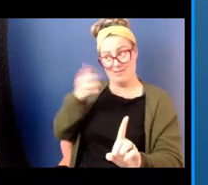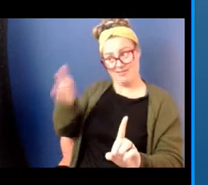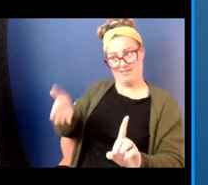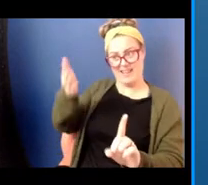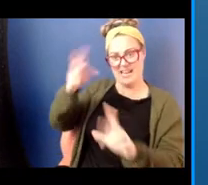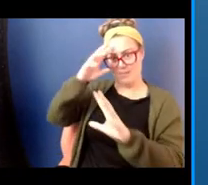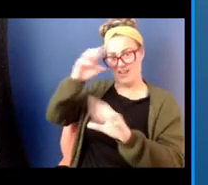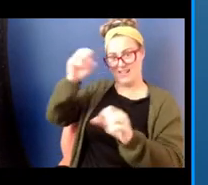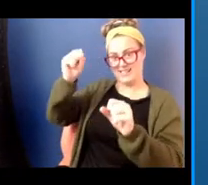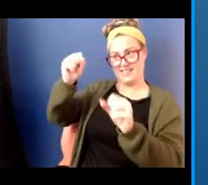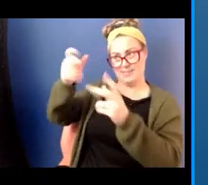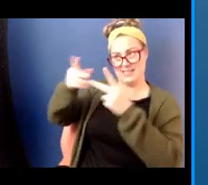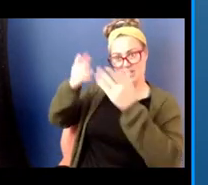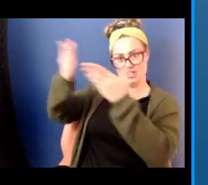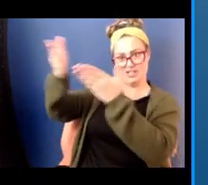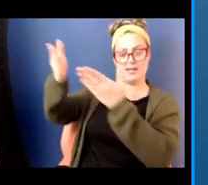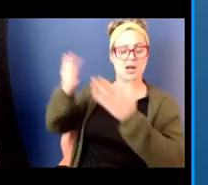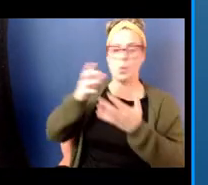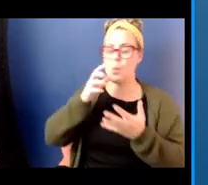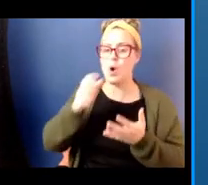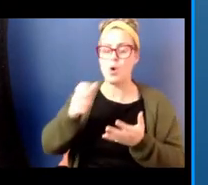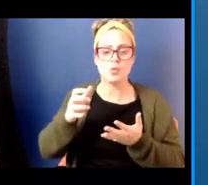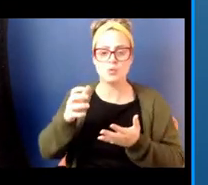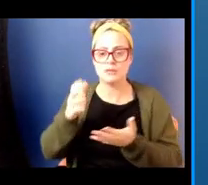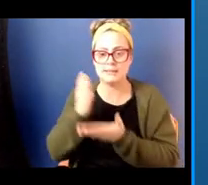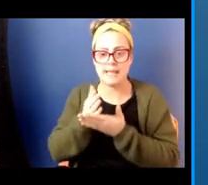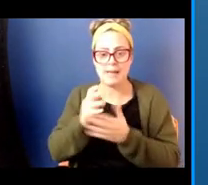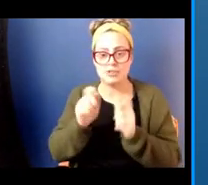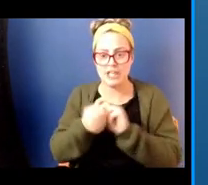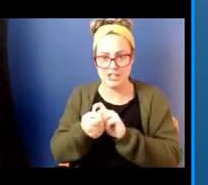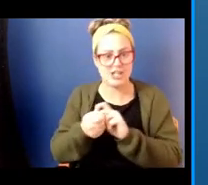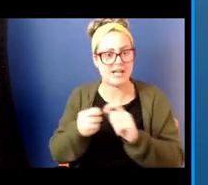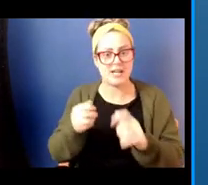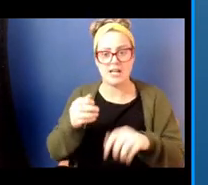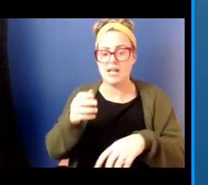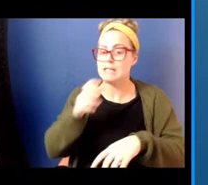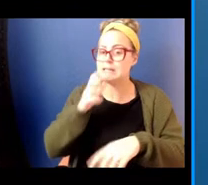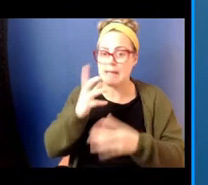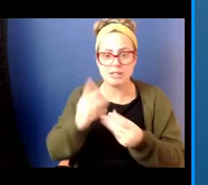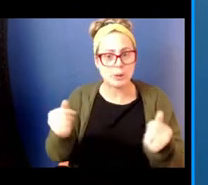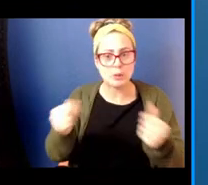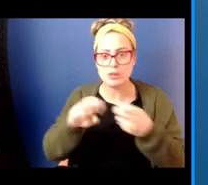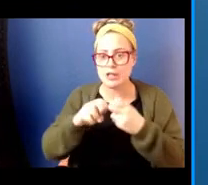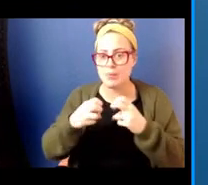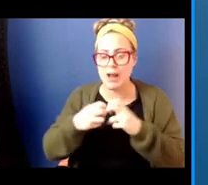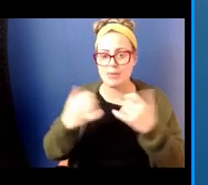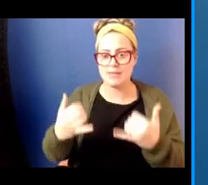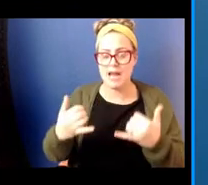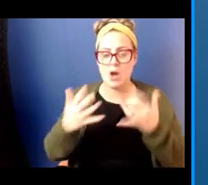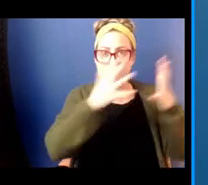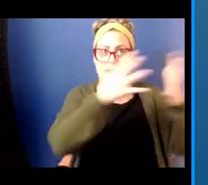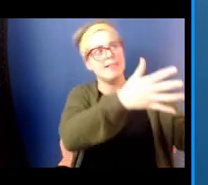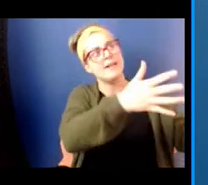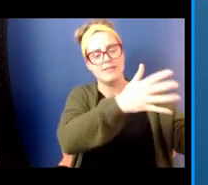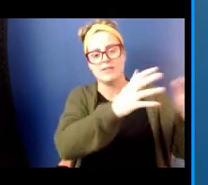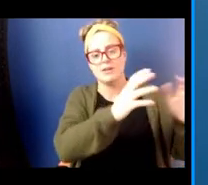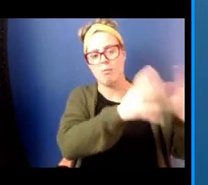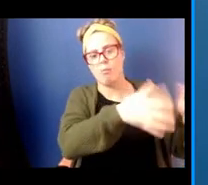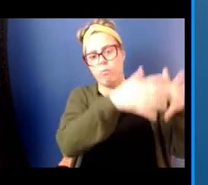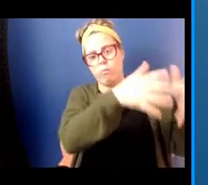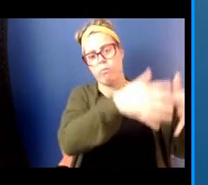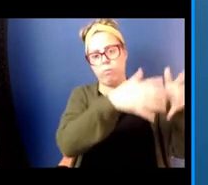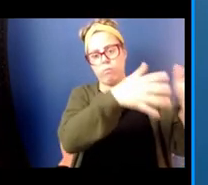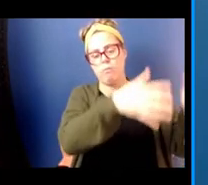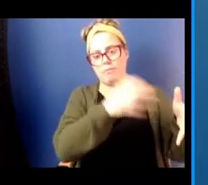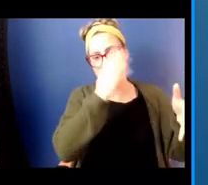a a moment in time this is not a a solution to a problem that we can now put on the Shelf it's going to continue and I thought